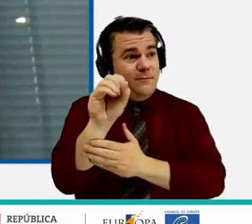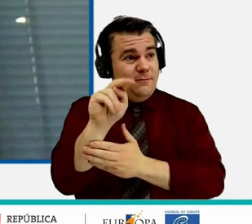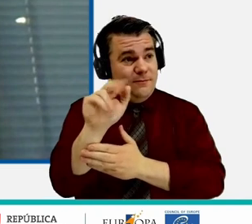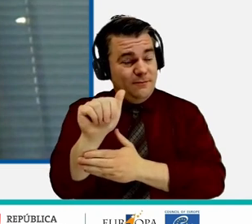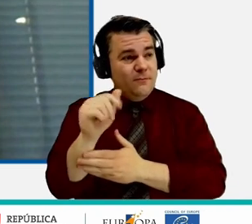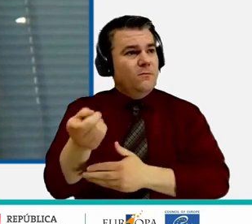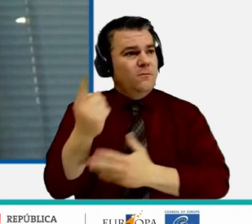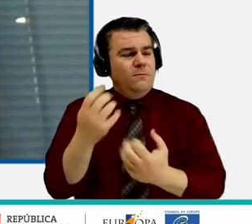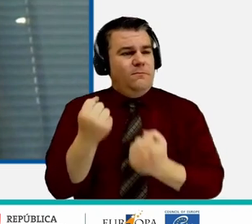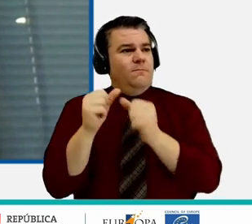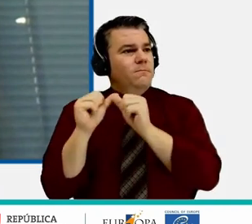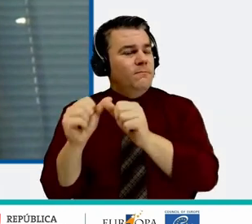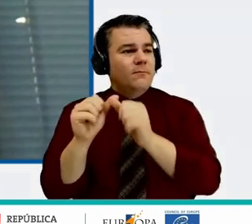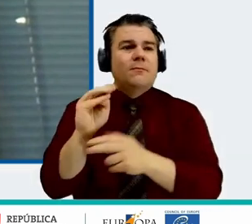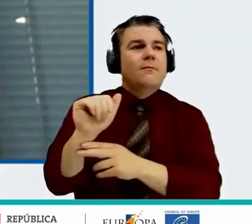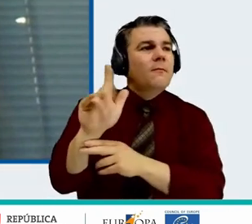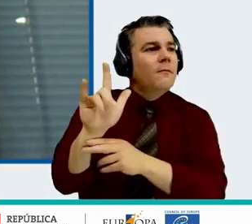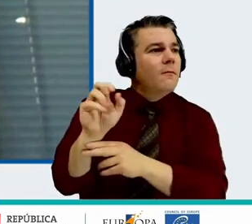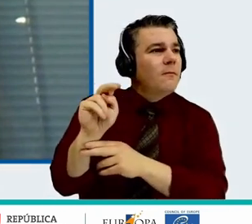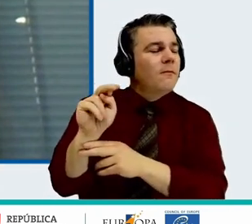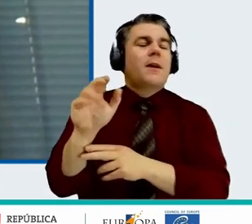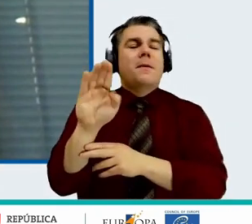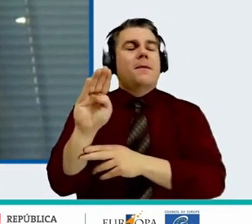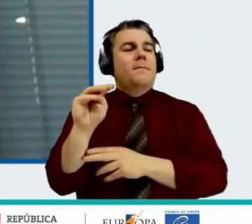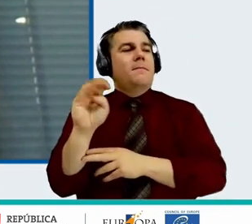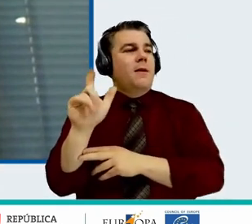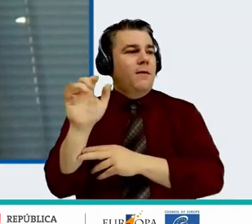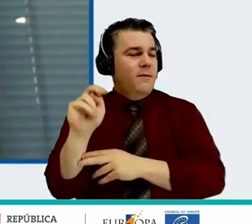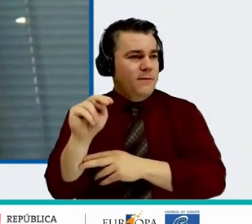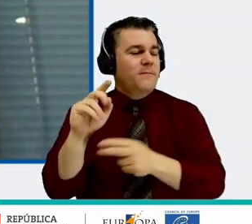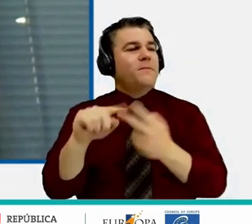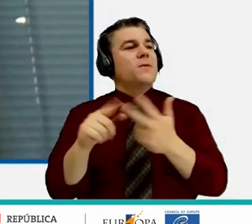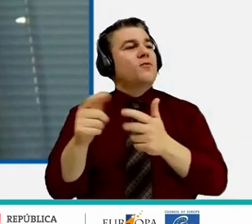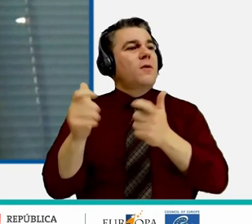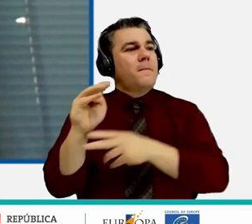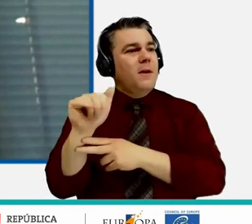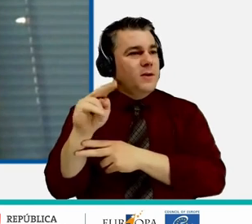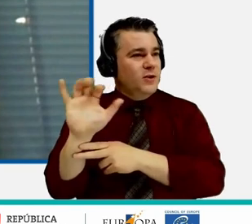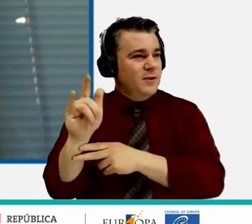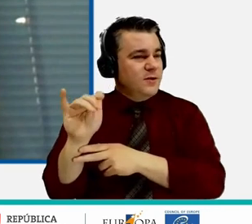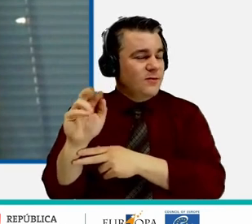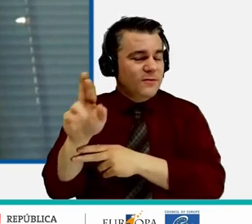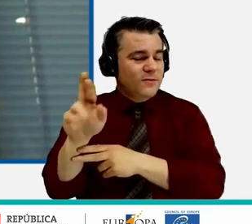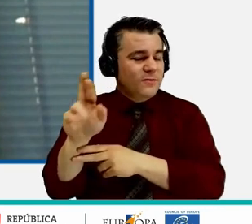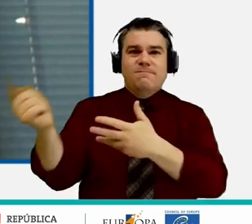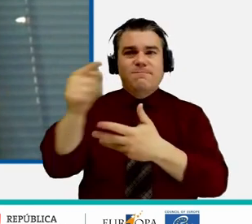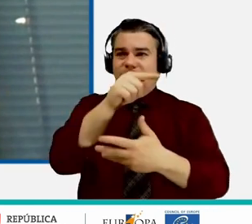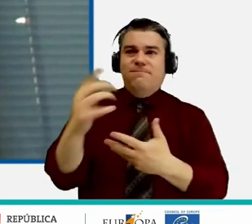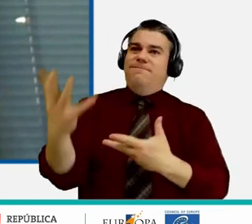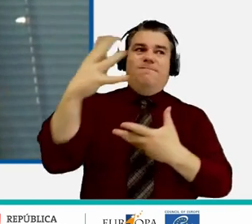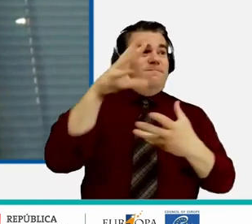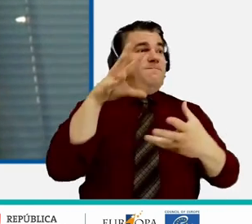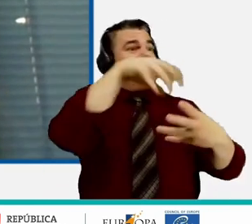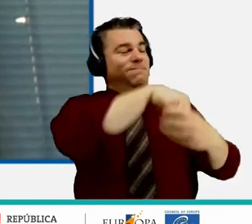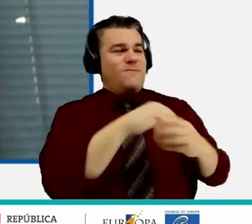with Milan, Greater Manchester, and Helsingborg. We are very keen on being part of this initiative. And answering to